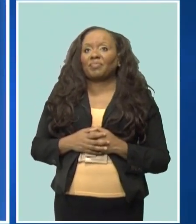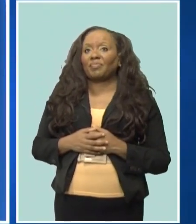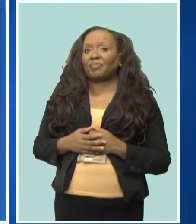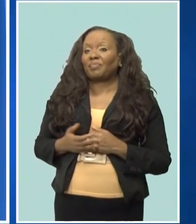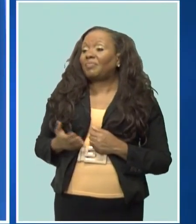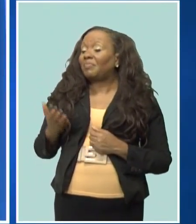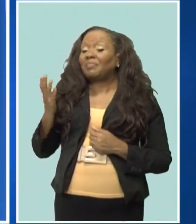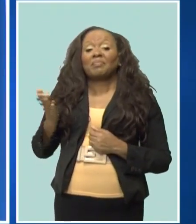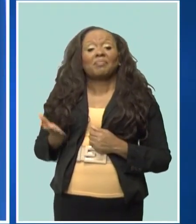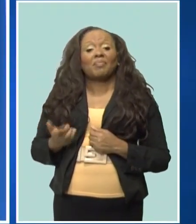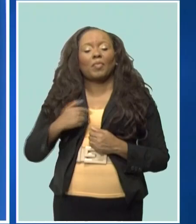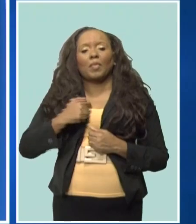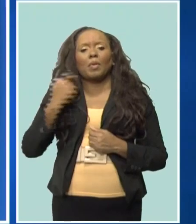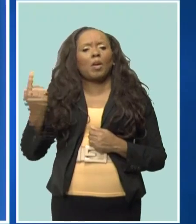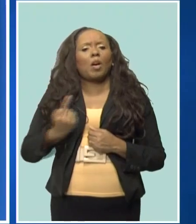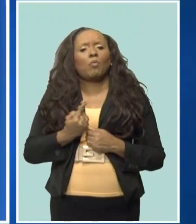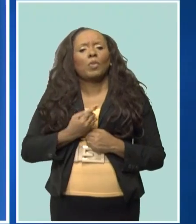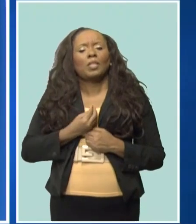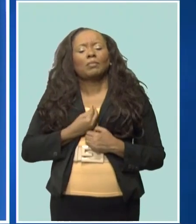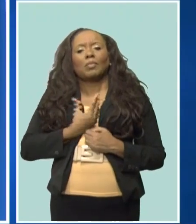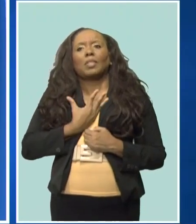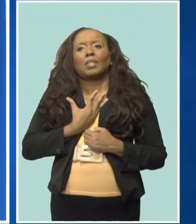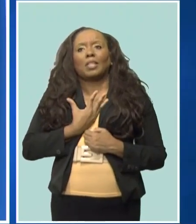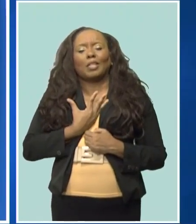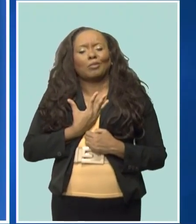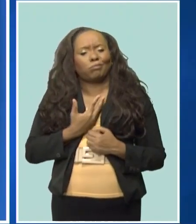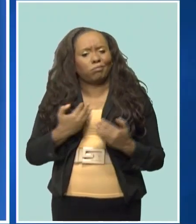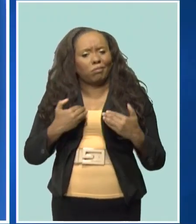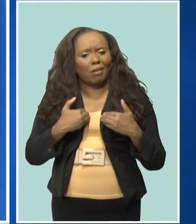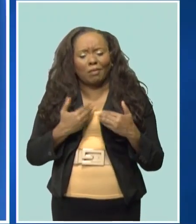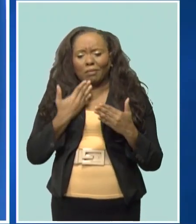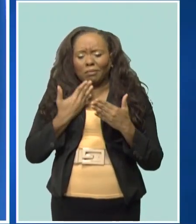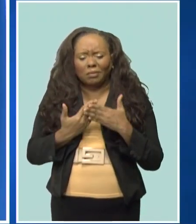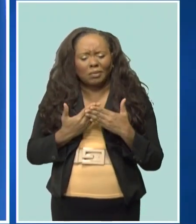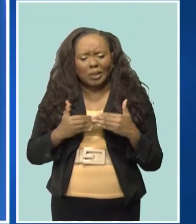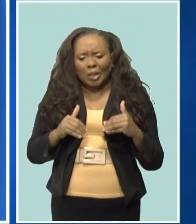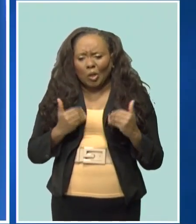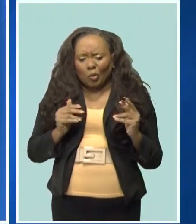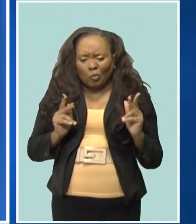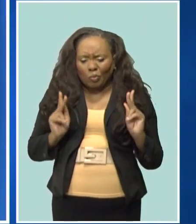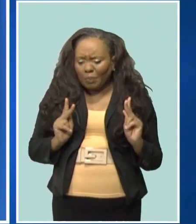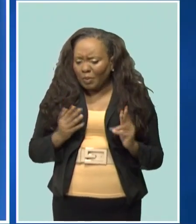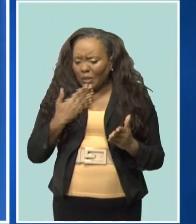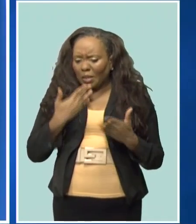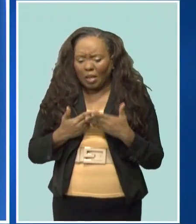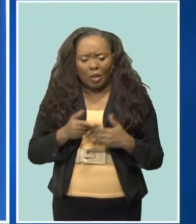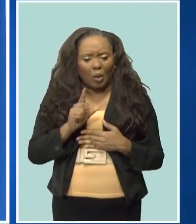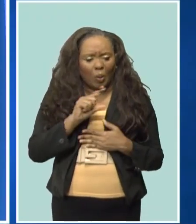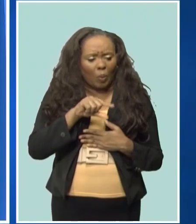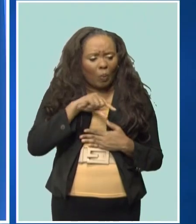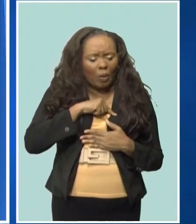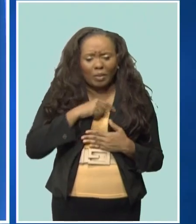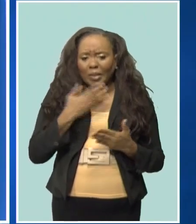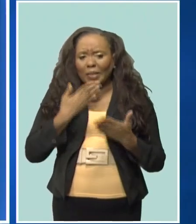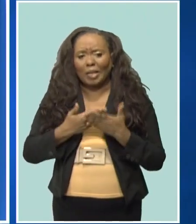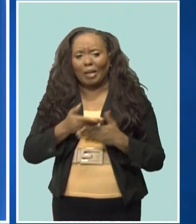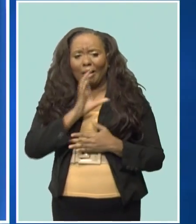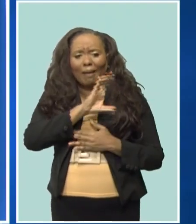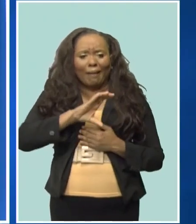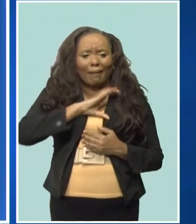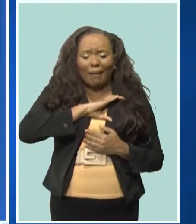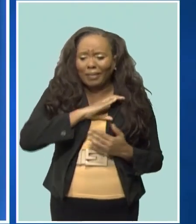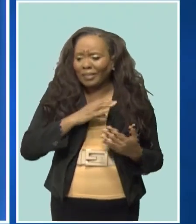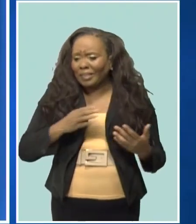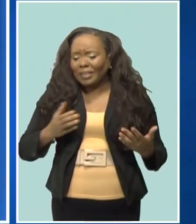the fact that we have young people of caliber, young people of quality, and young